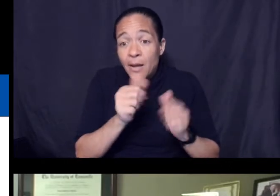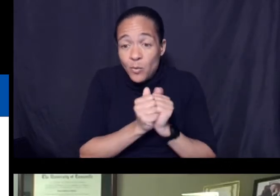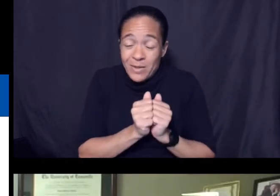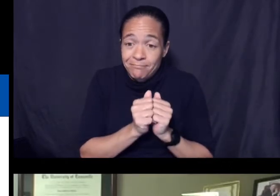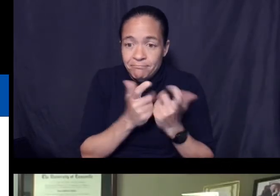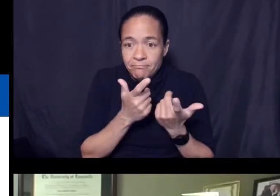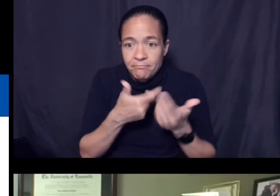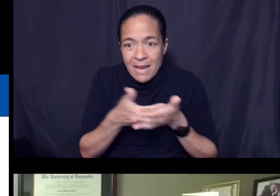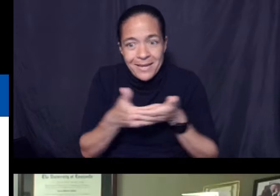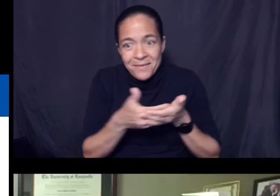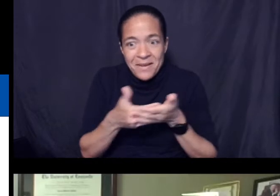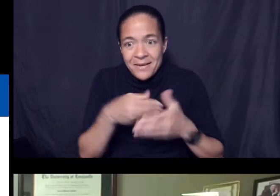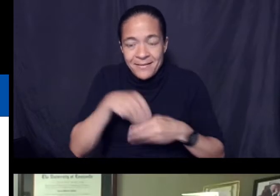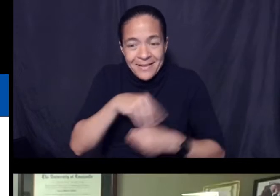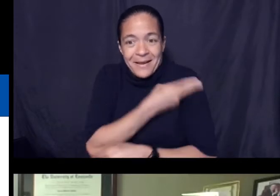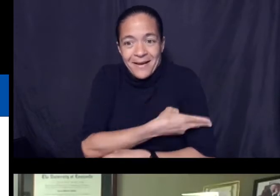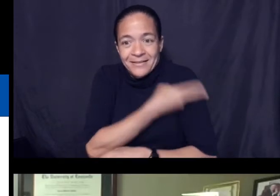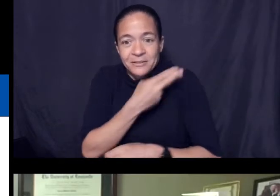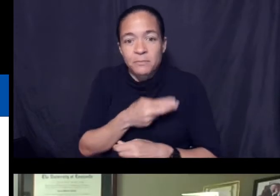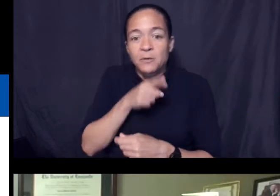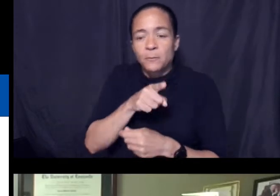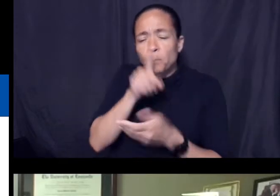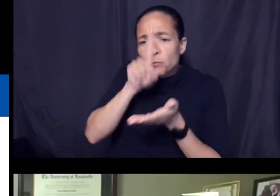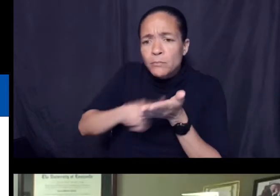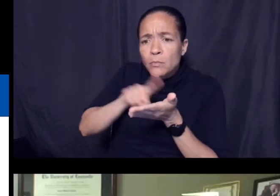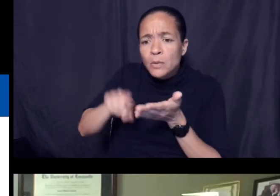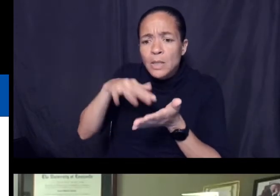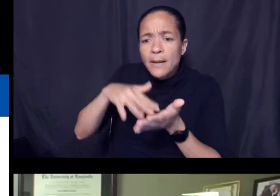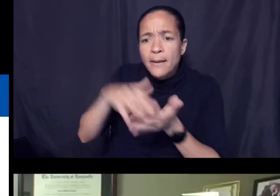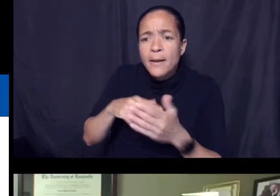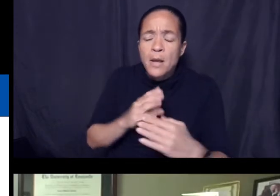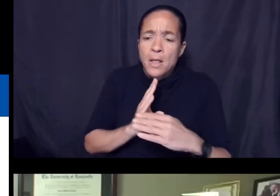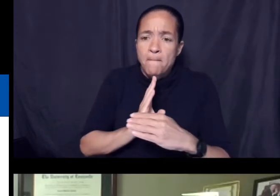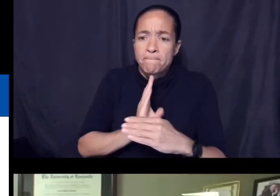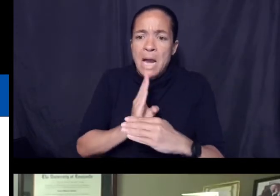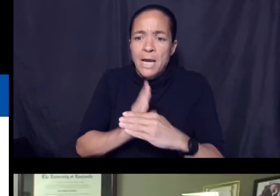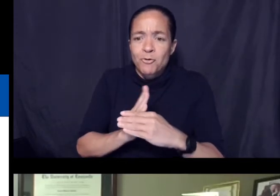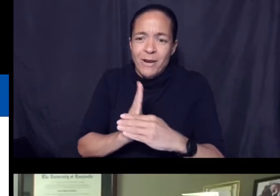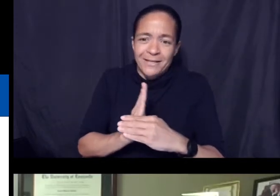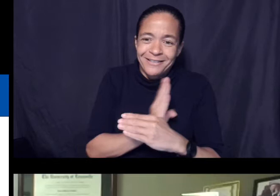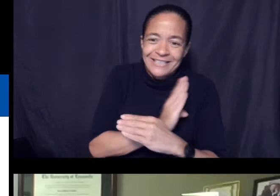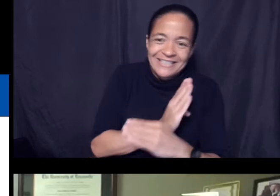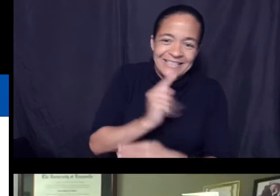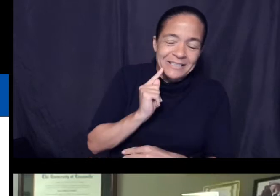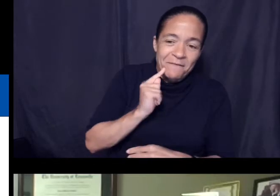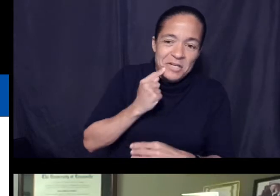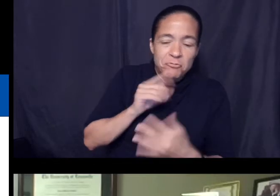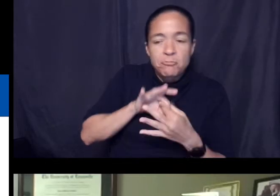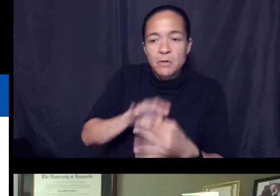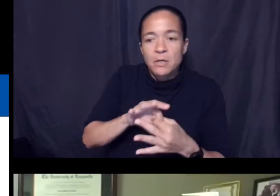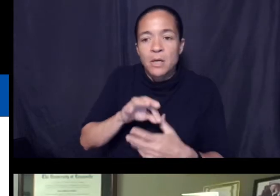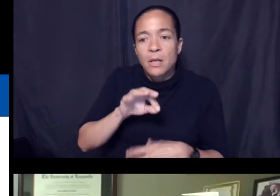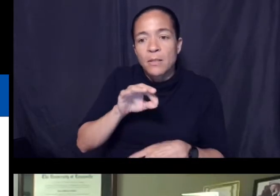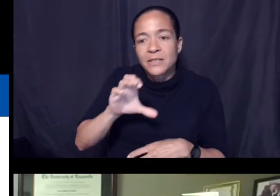baby. This study evaluated babies that were moderately to severely symptomatic with regard to their central nervous